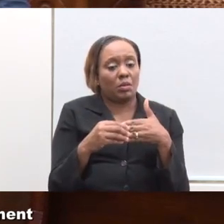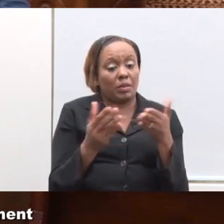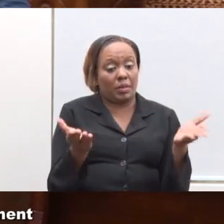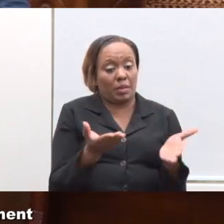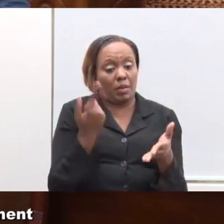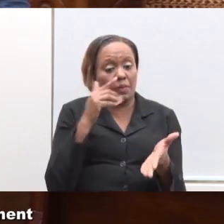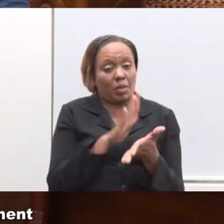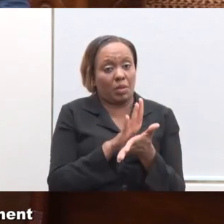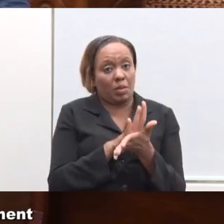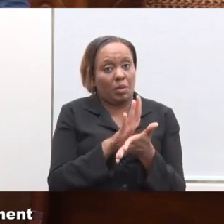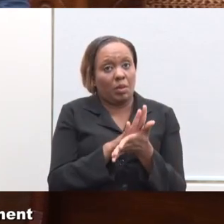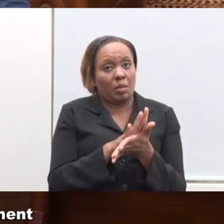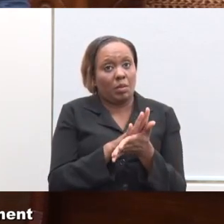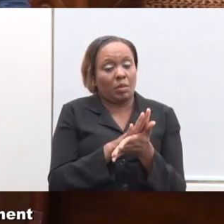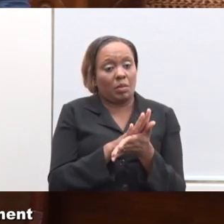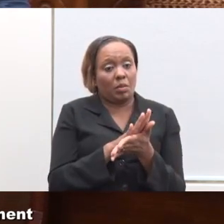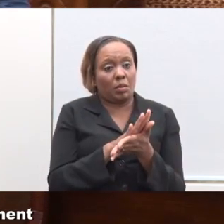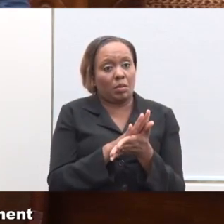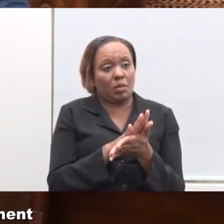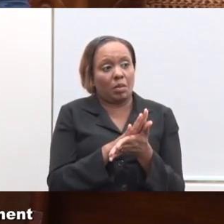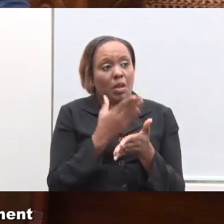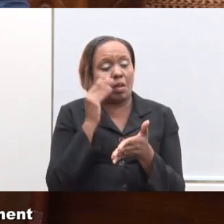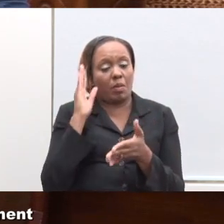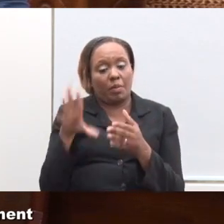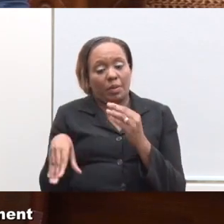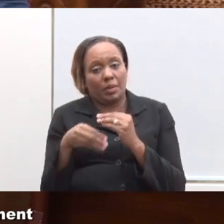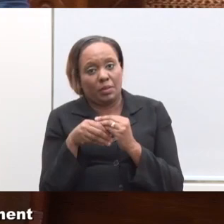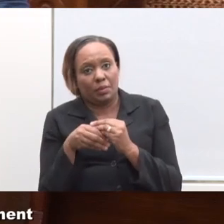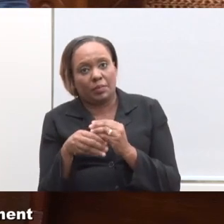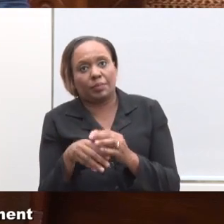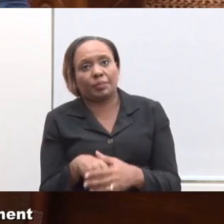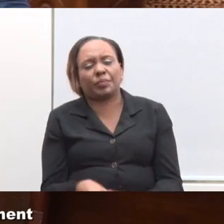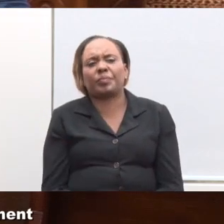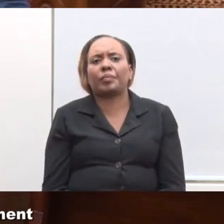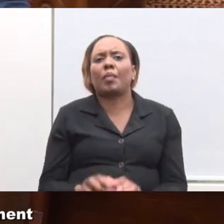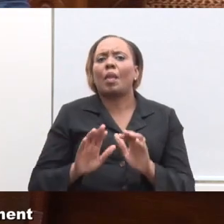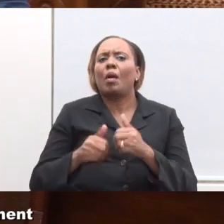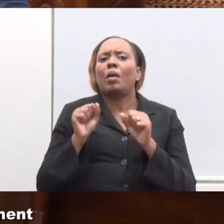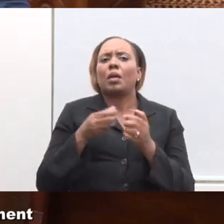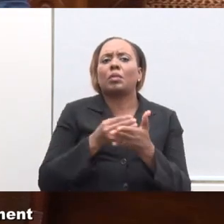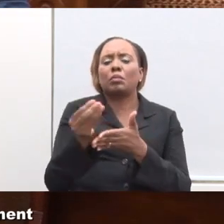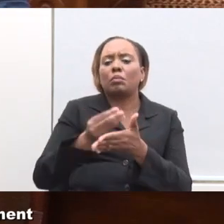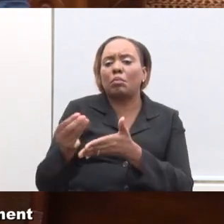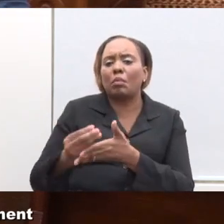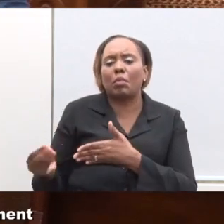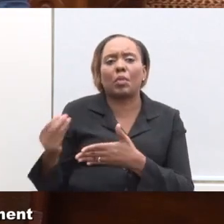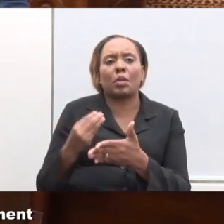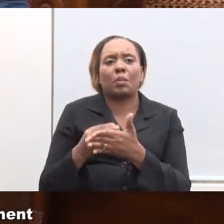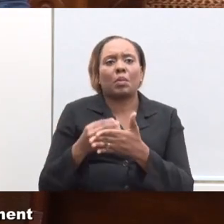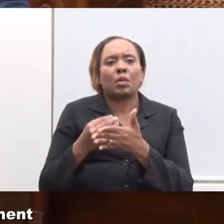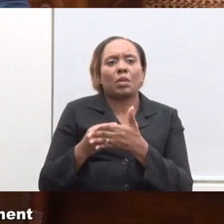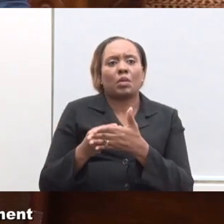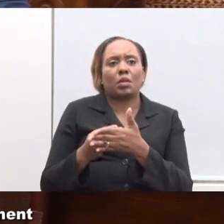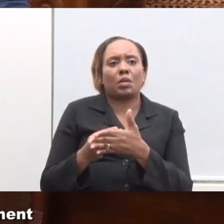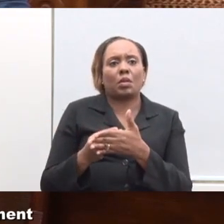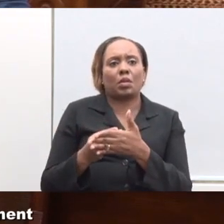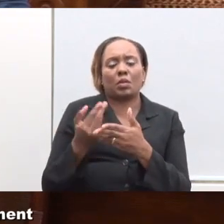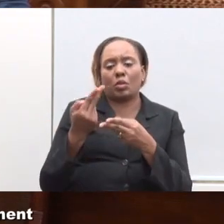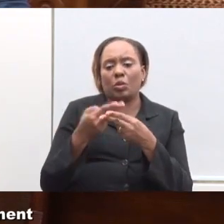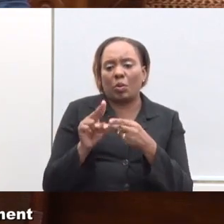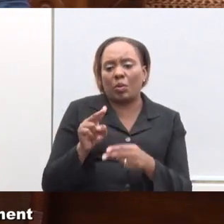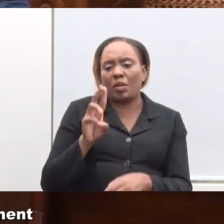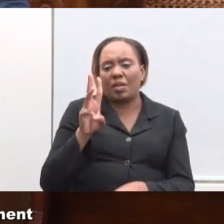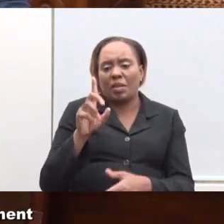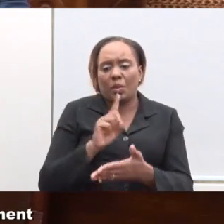And the problem normally is, how can you spend that volume of money within the short 6 to 8 weeks of the